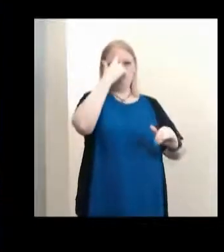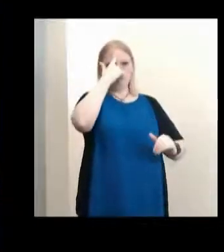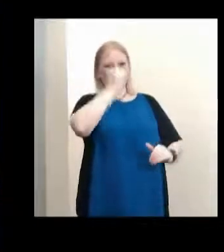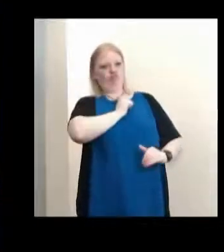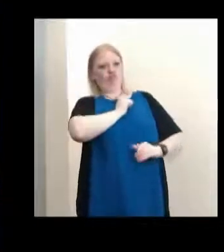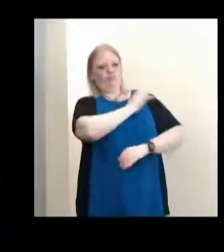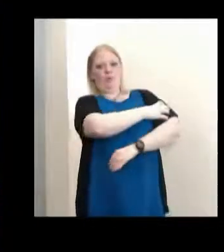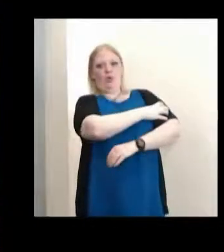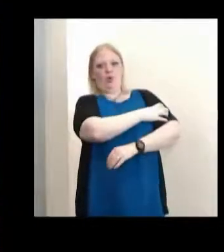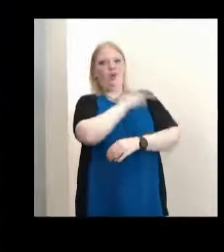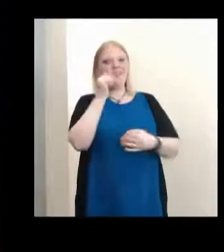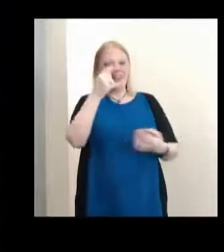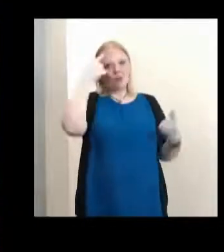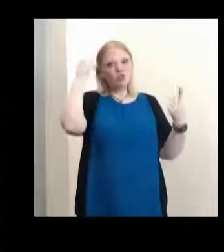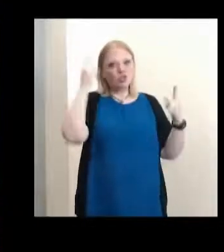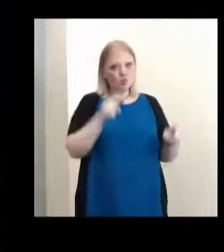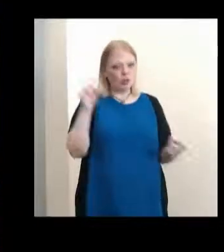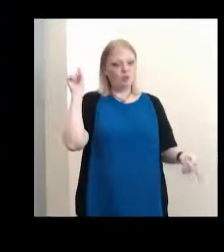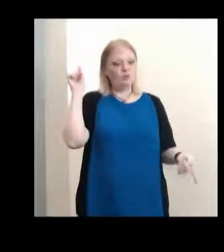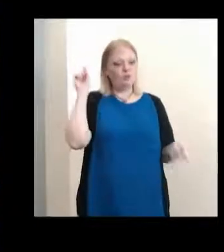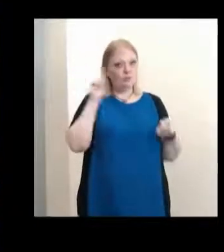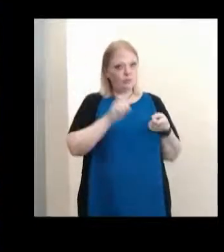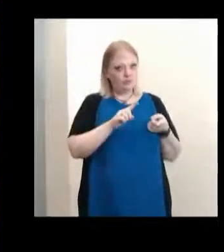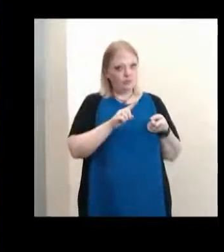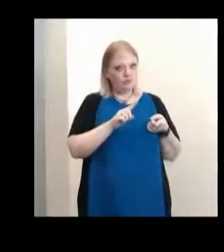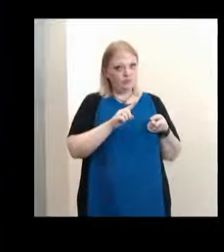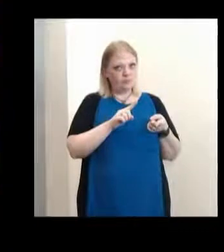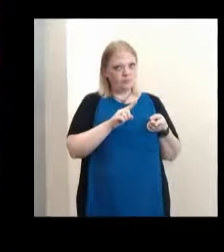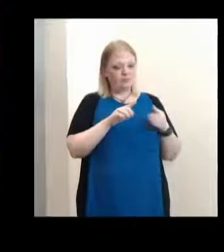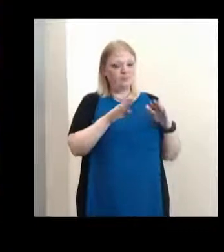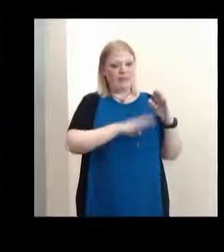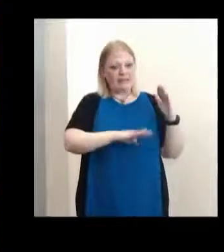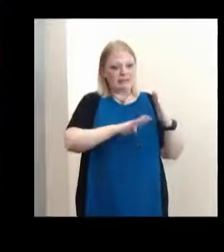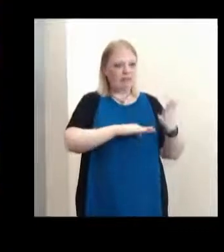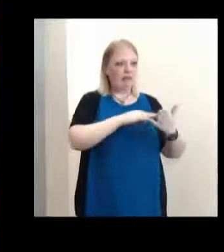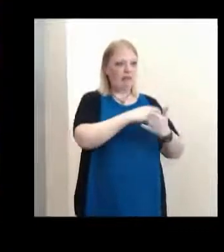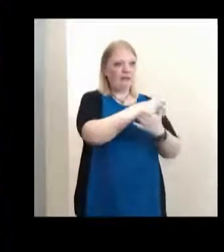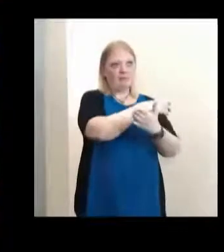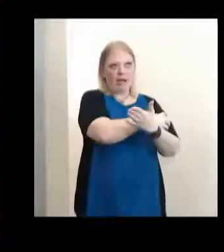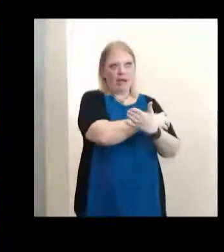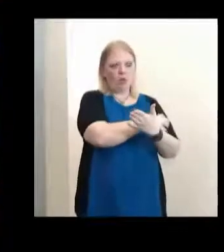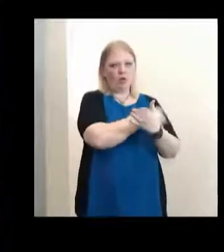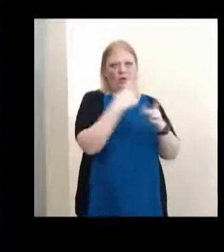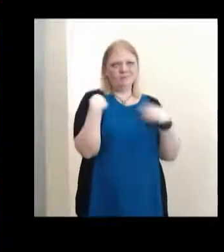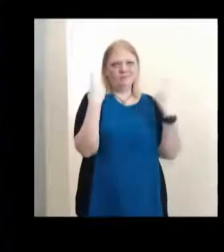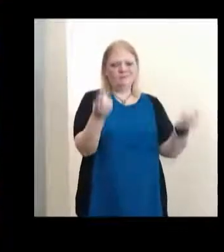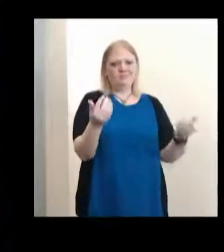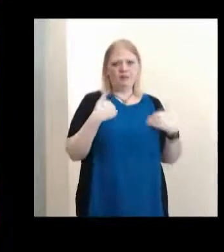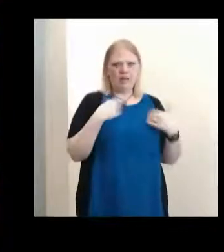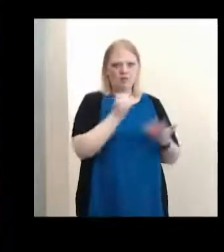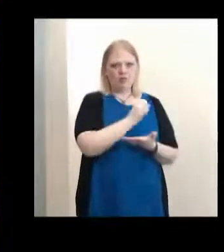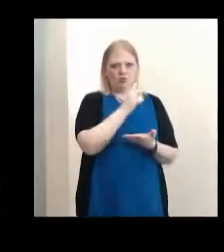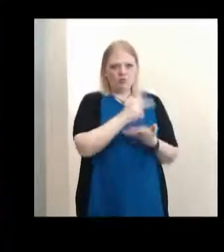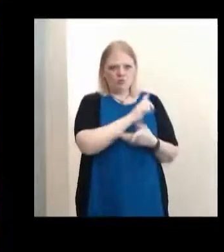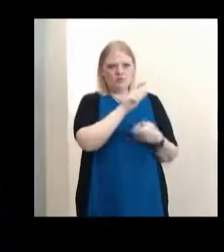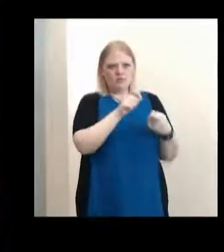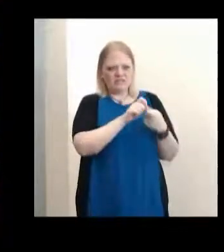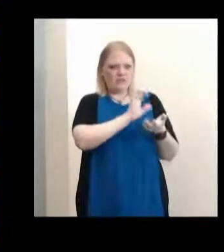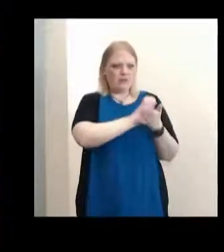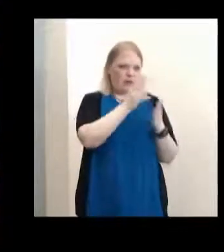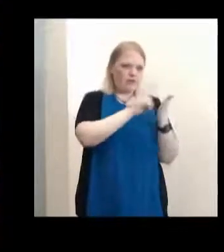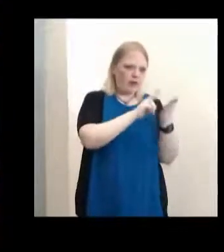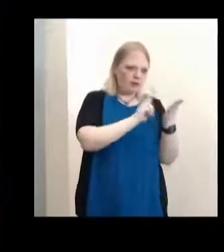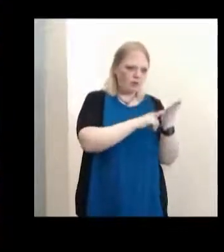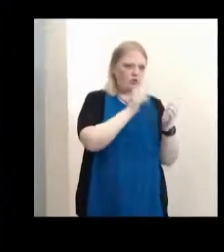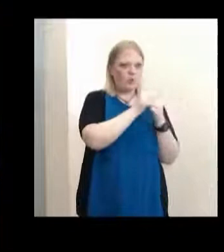that was agreed upon to be reduced. Basically, the power that I always have, which is to approve a certain number of contracts without going to